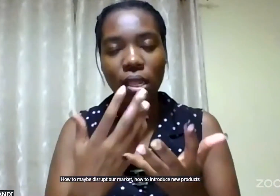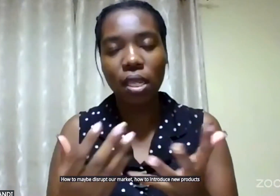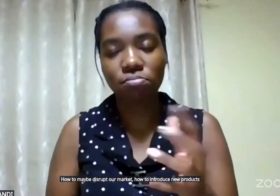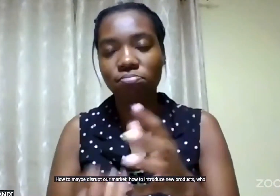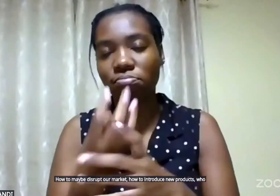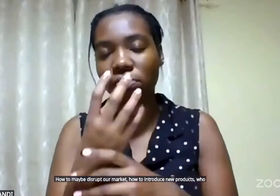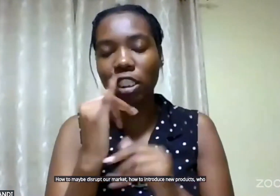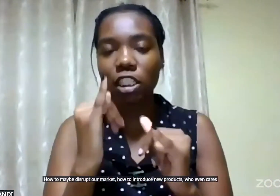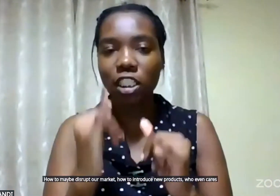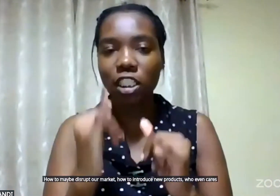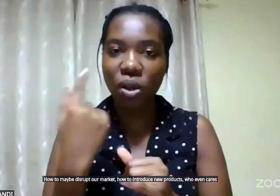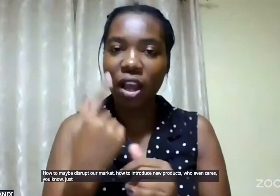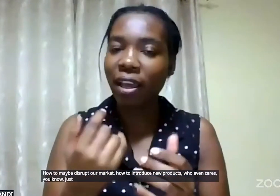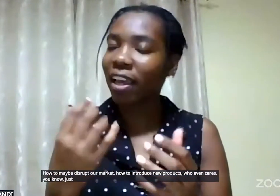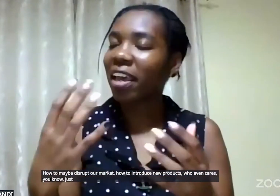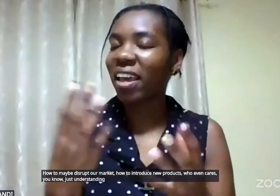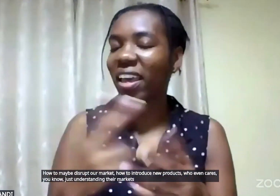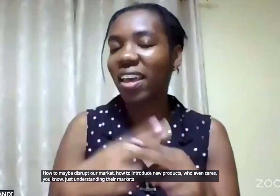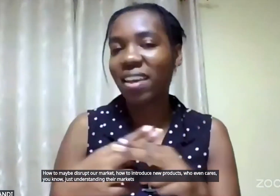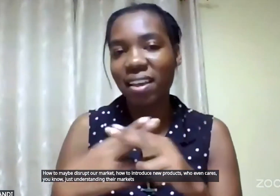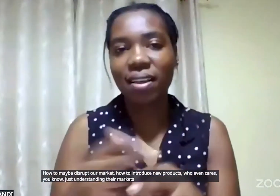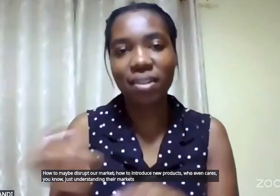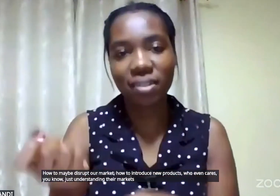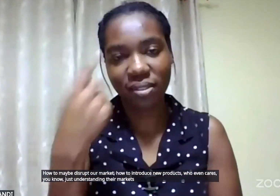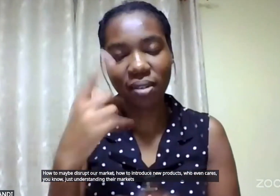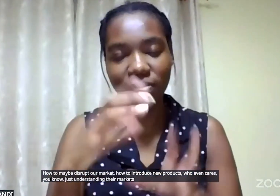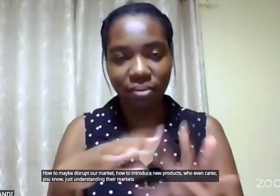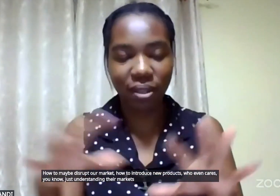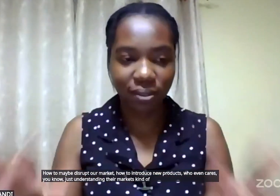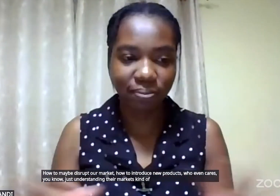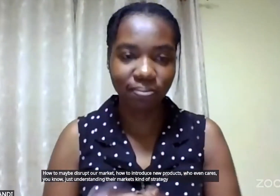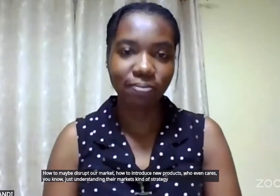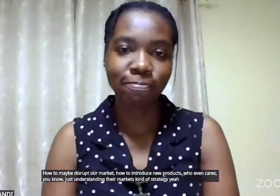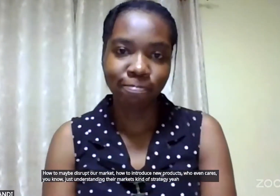cares, just understanding the market kind of strategy. Yeah.